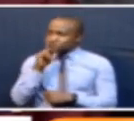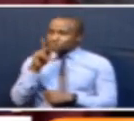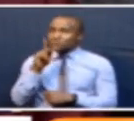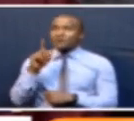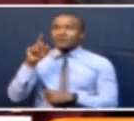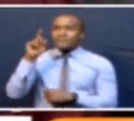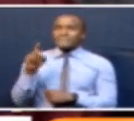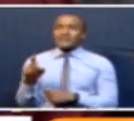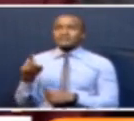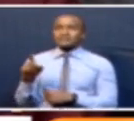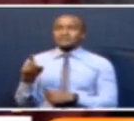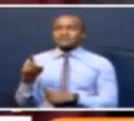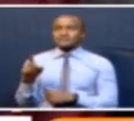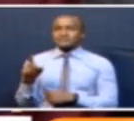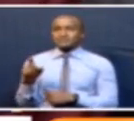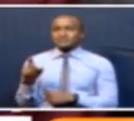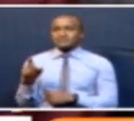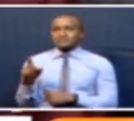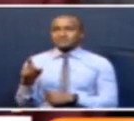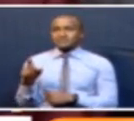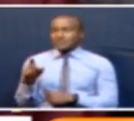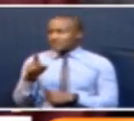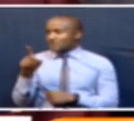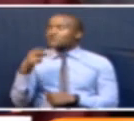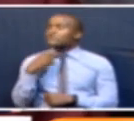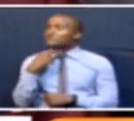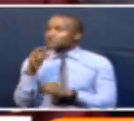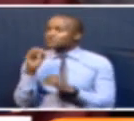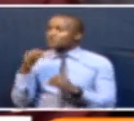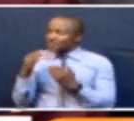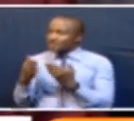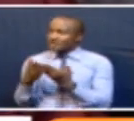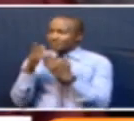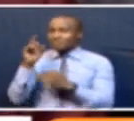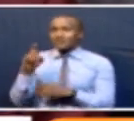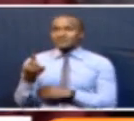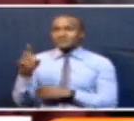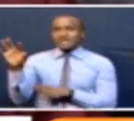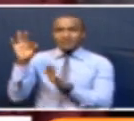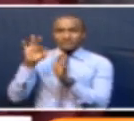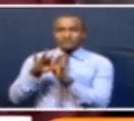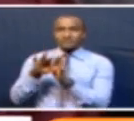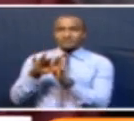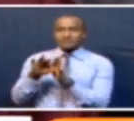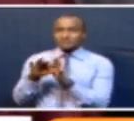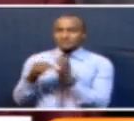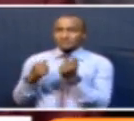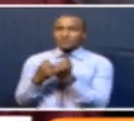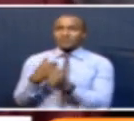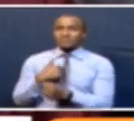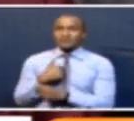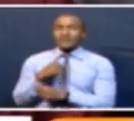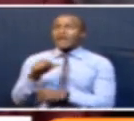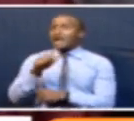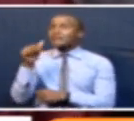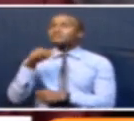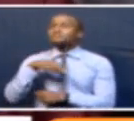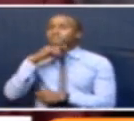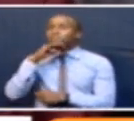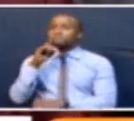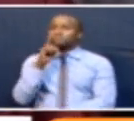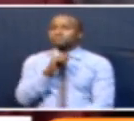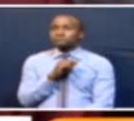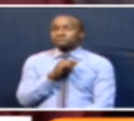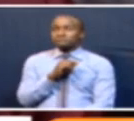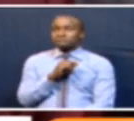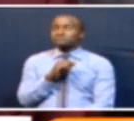who cannot speak. I feel that when they woke up and voted for me, and some have probably passed on who voted for me, may